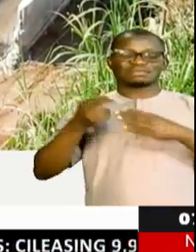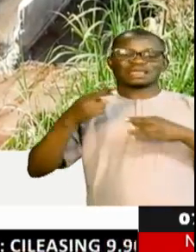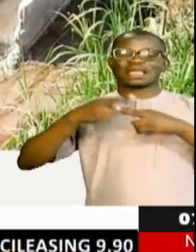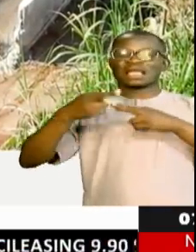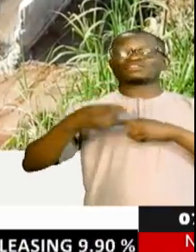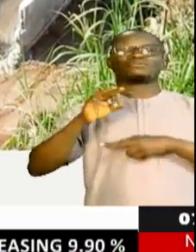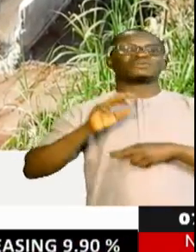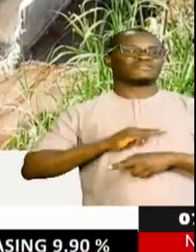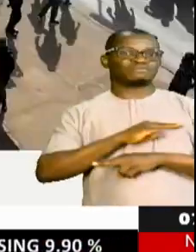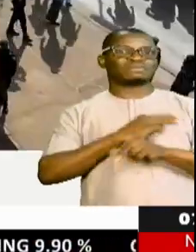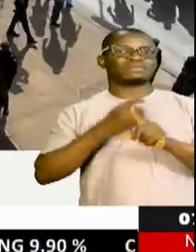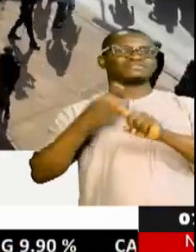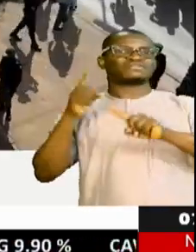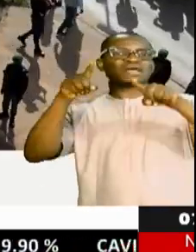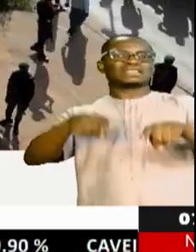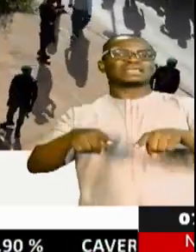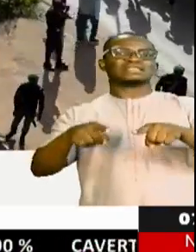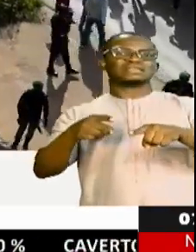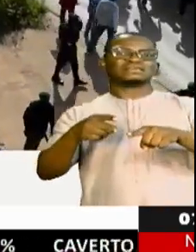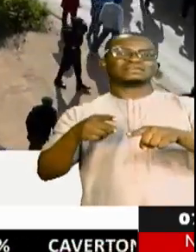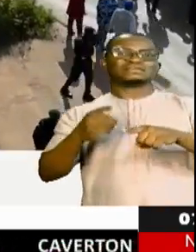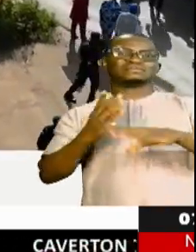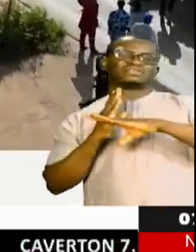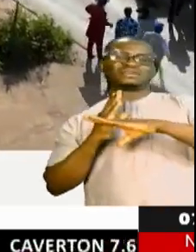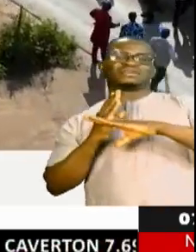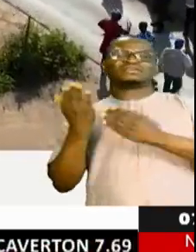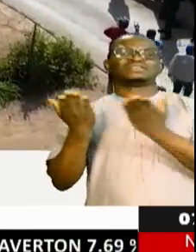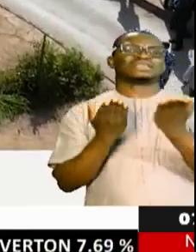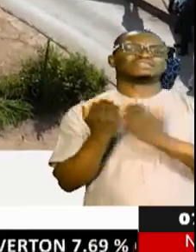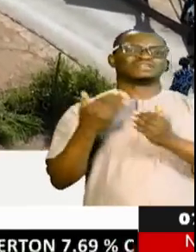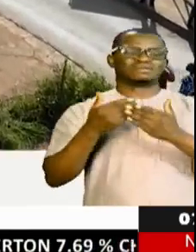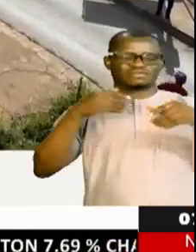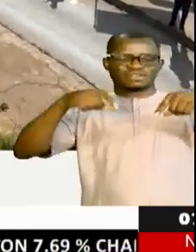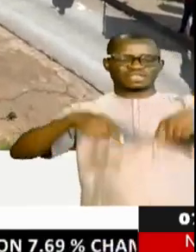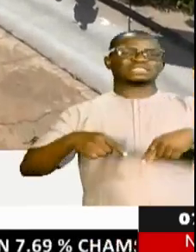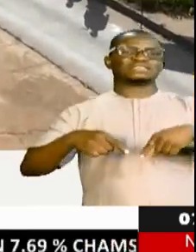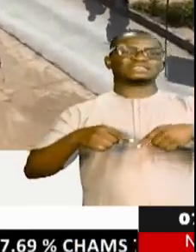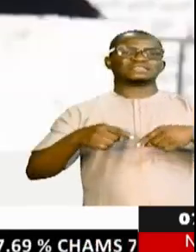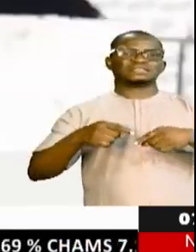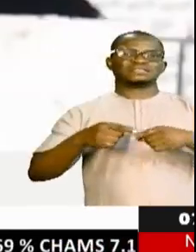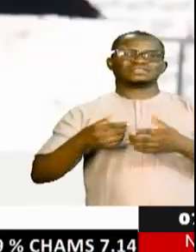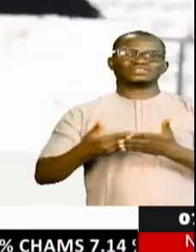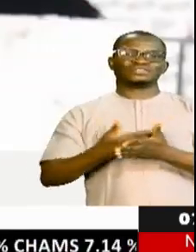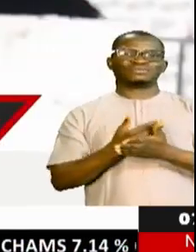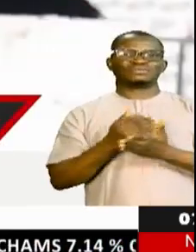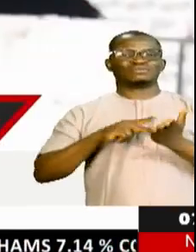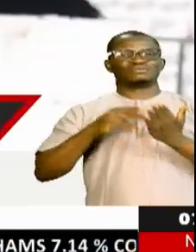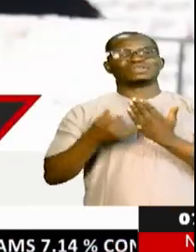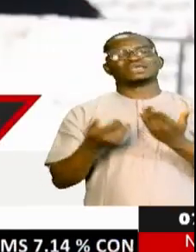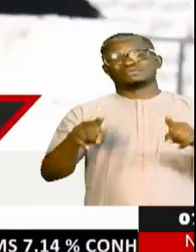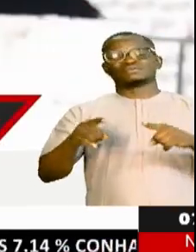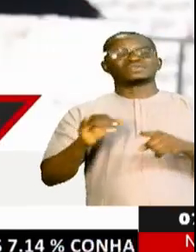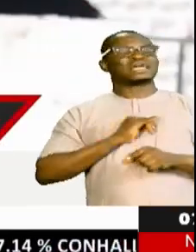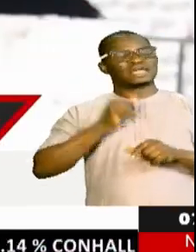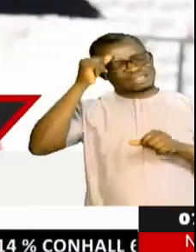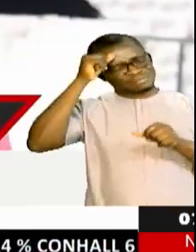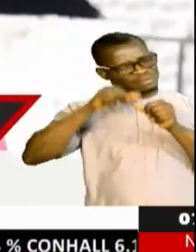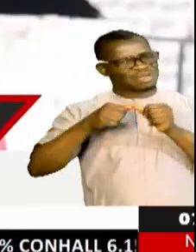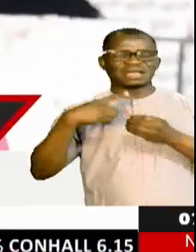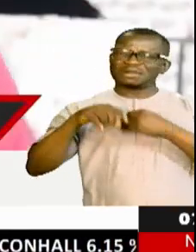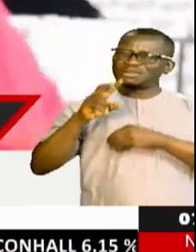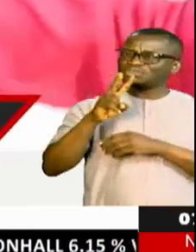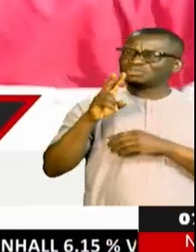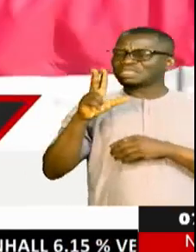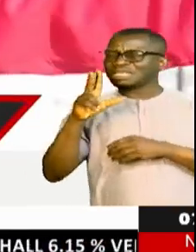members from attending services before this channelization work by Agrisol. I could still remember about 2 or 3 years